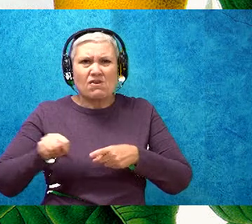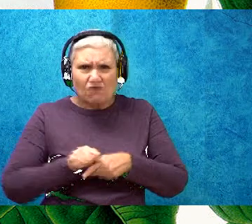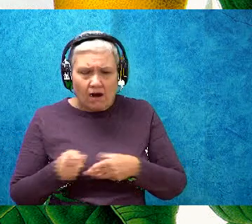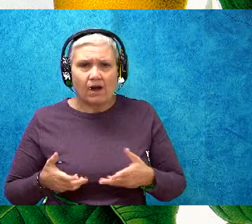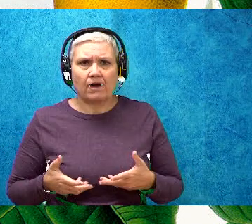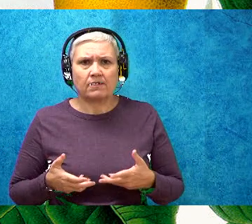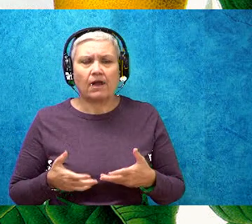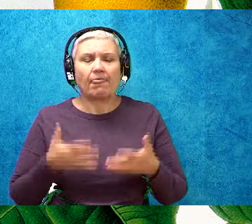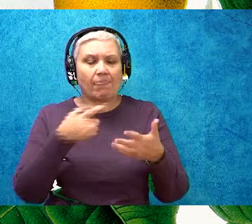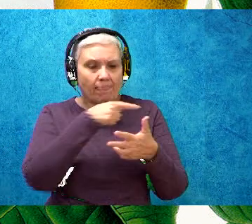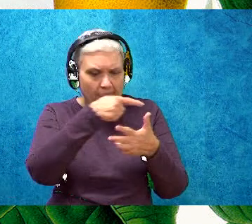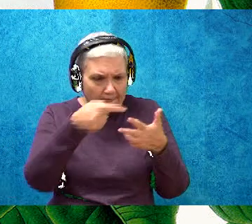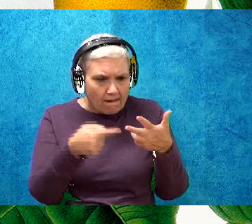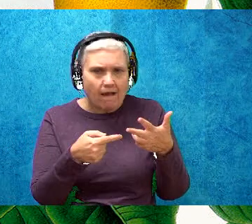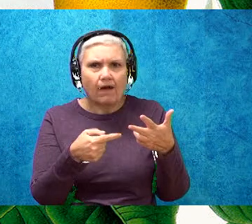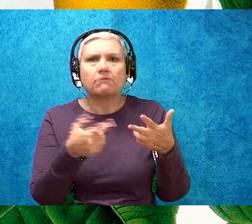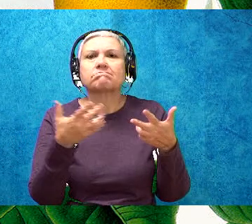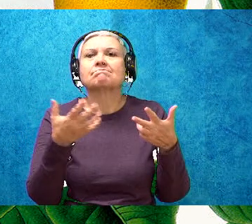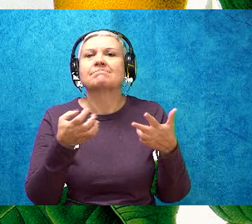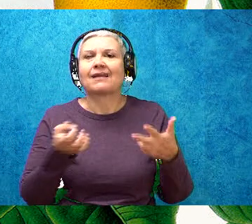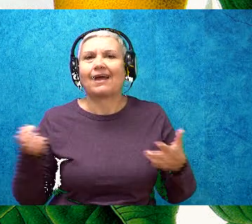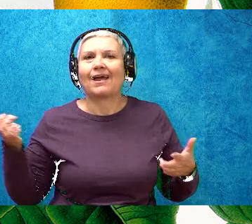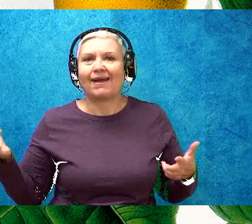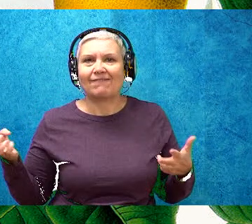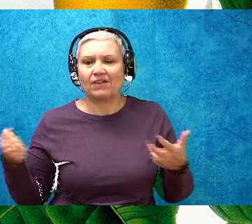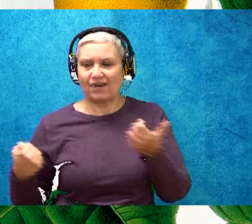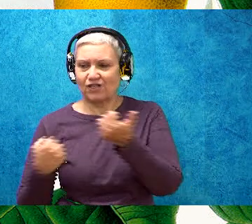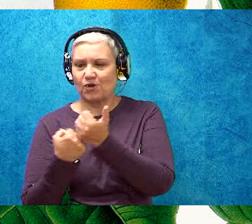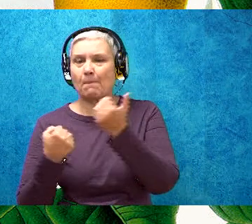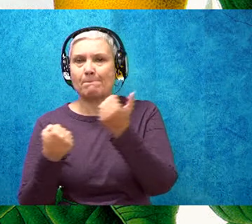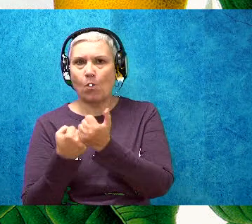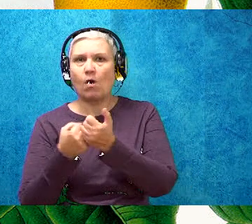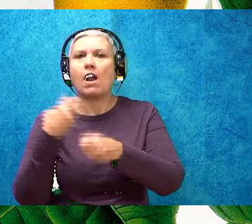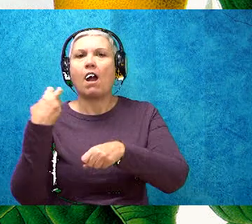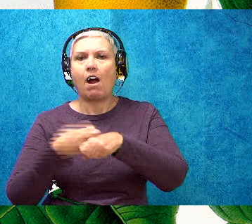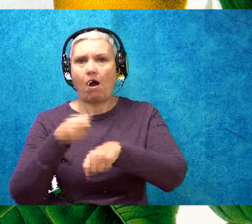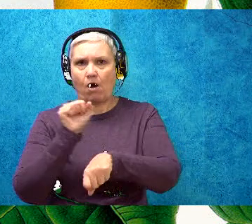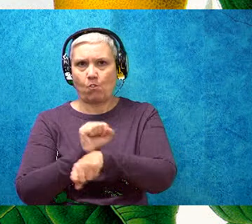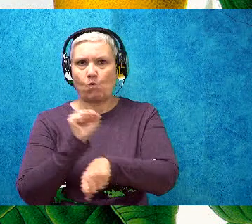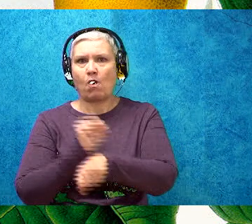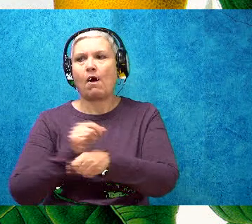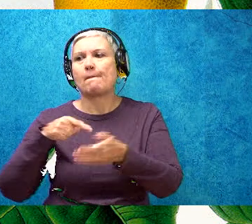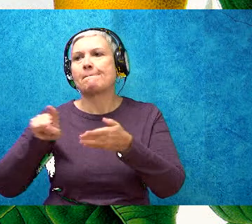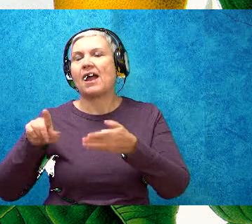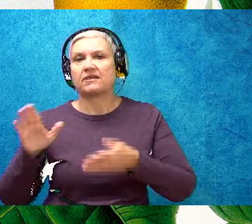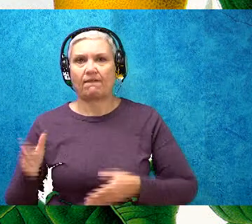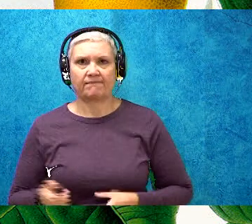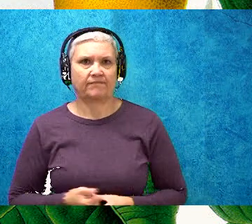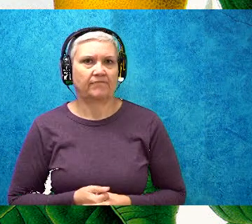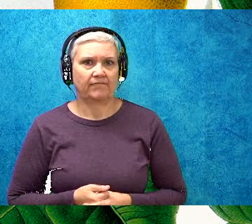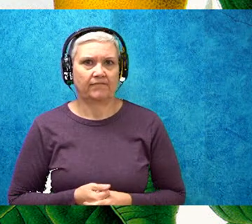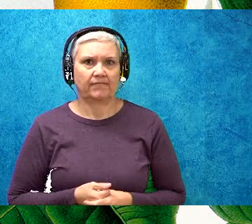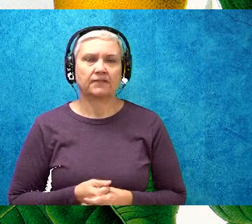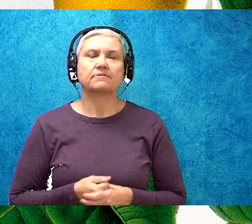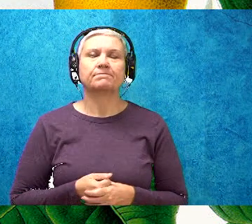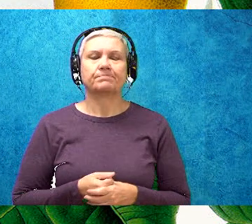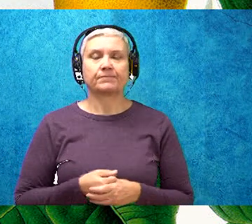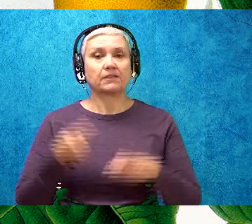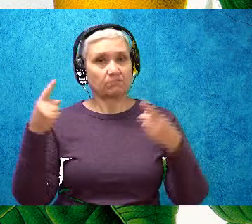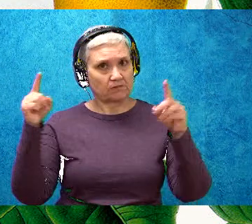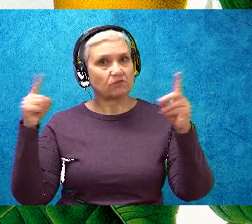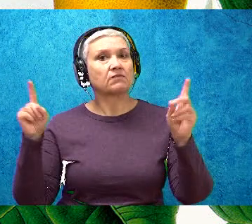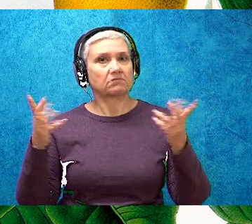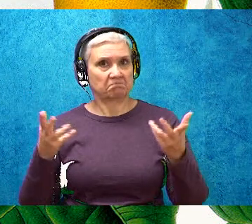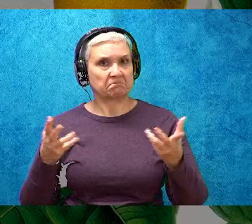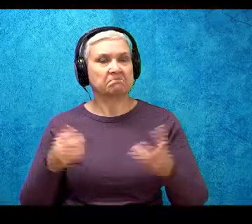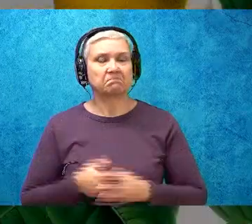the evidence that I could actually use to be able to support that theme of, or the topic of, hard work